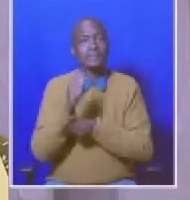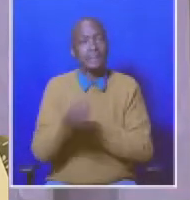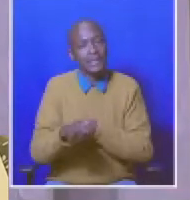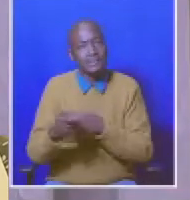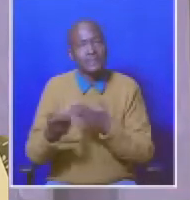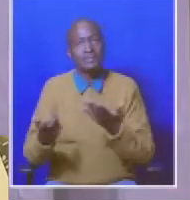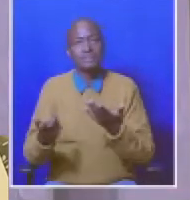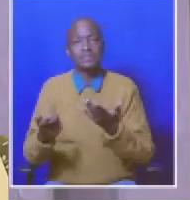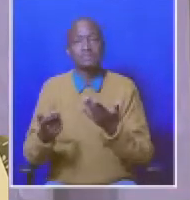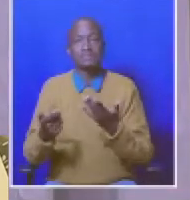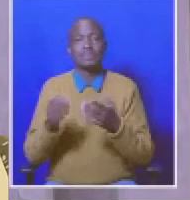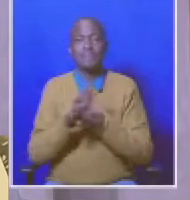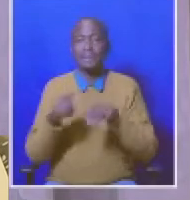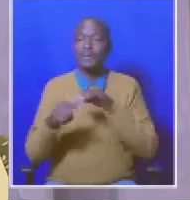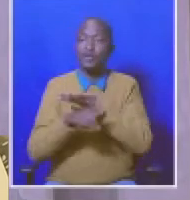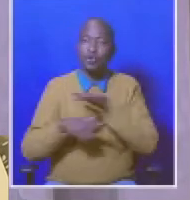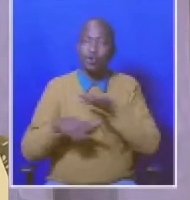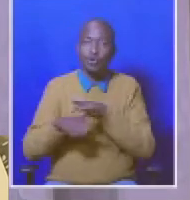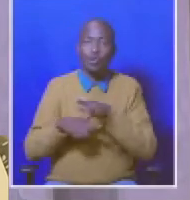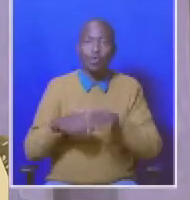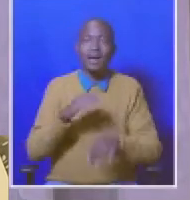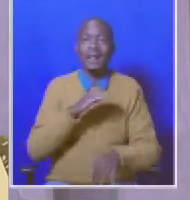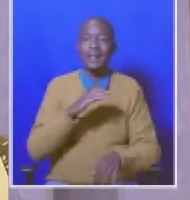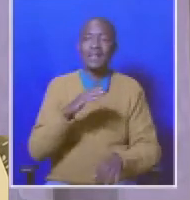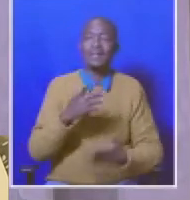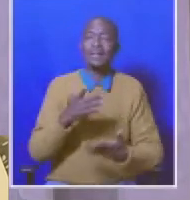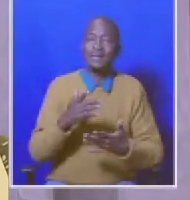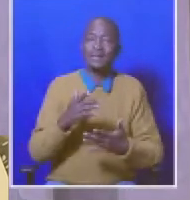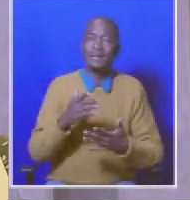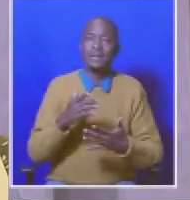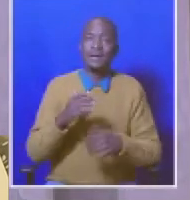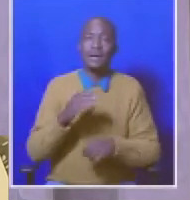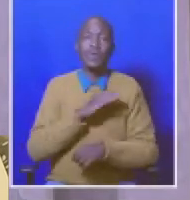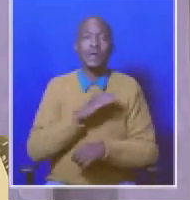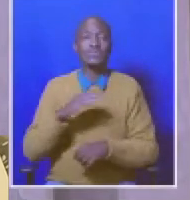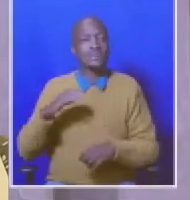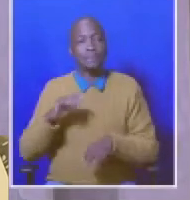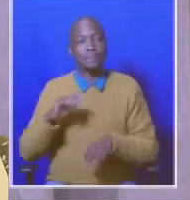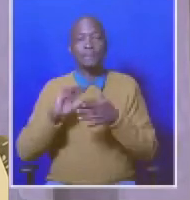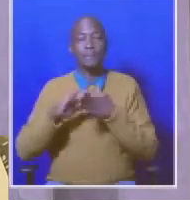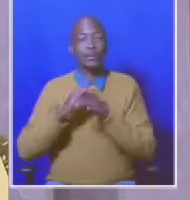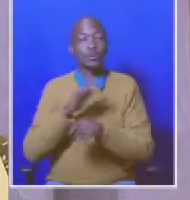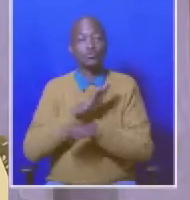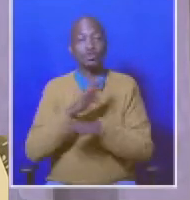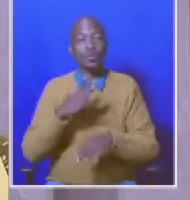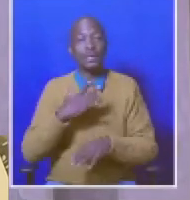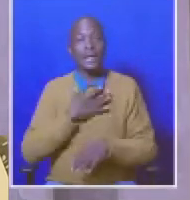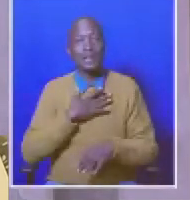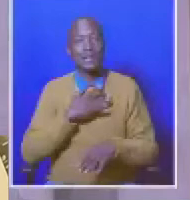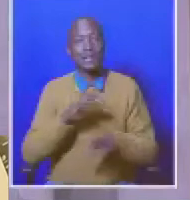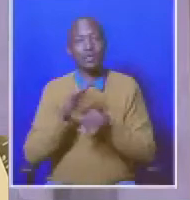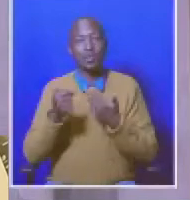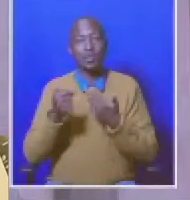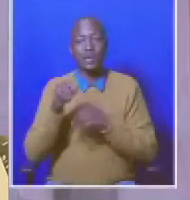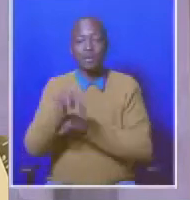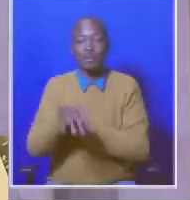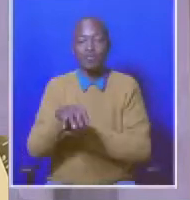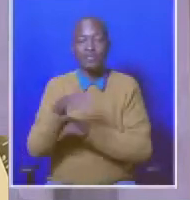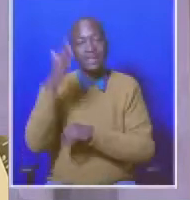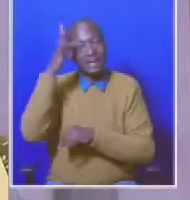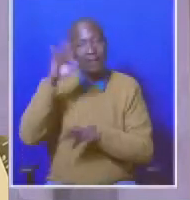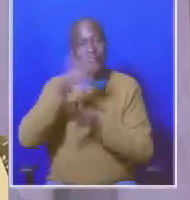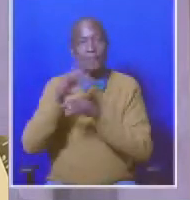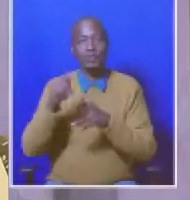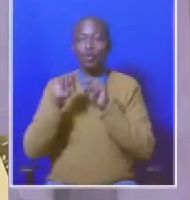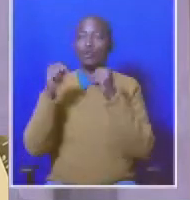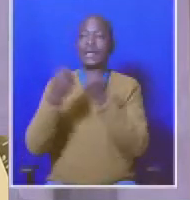Many local councillors or local people don't like it when government, provincial government or national government comes in to